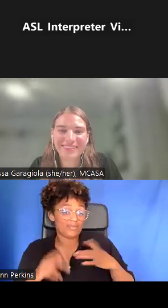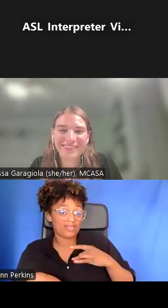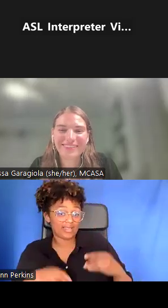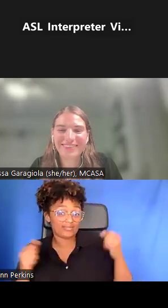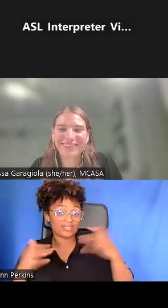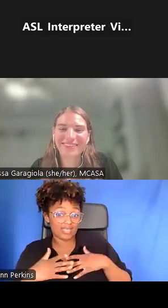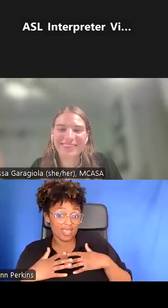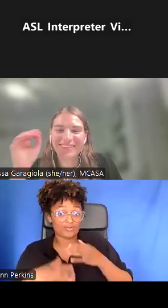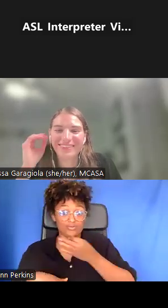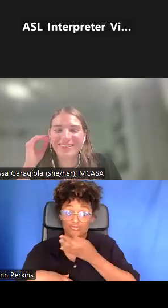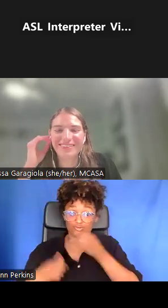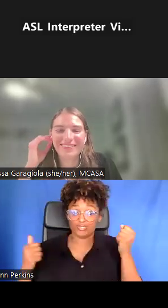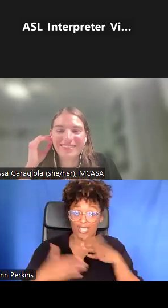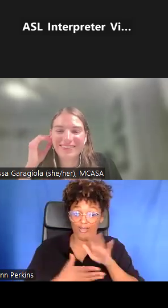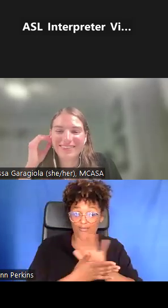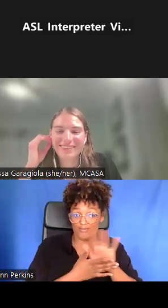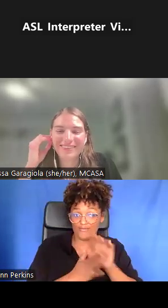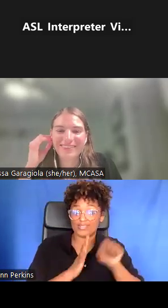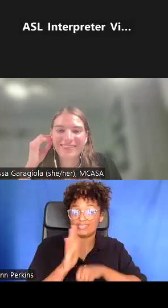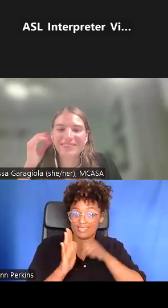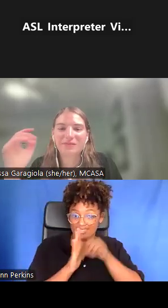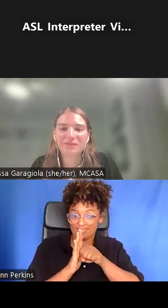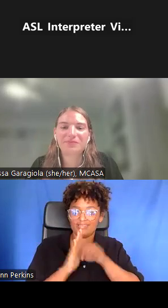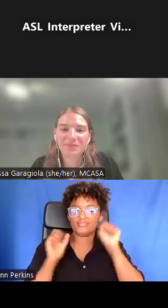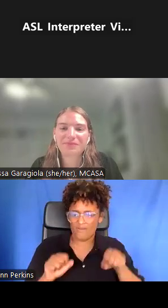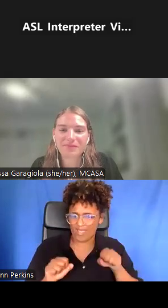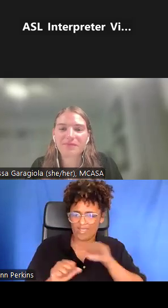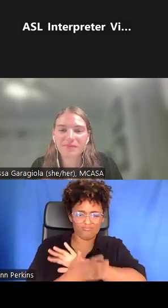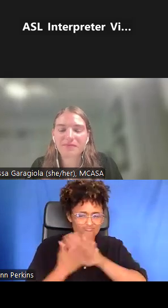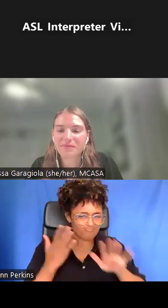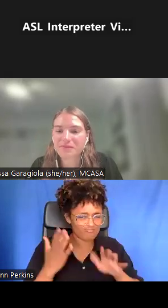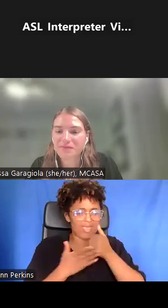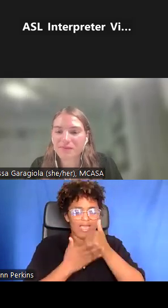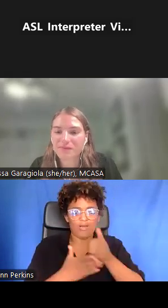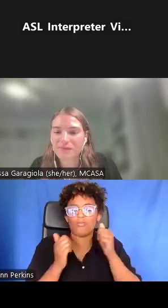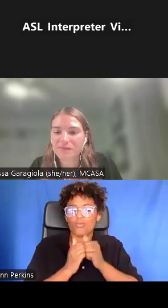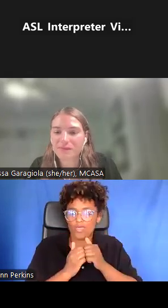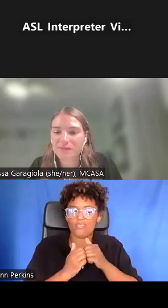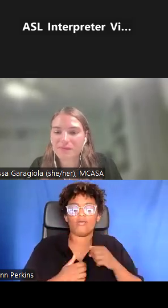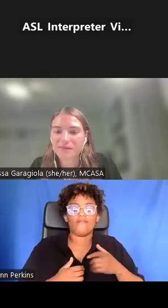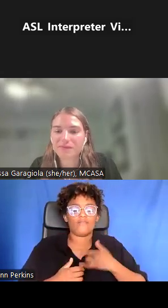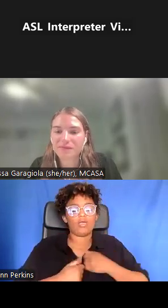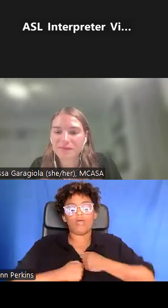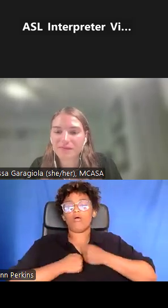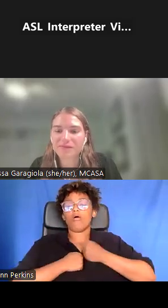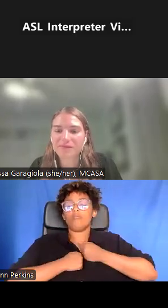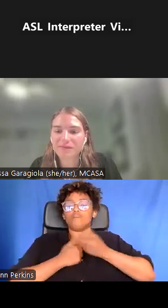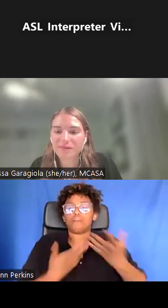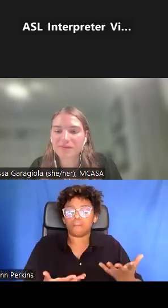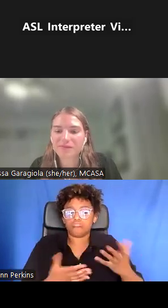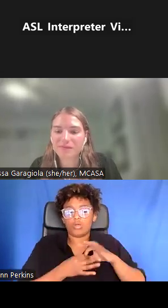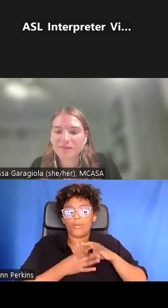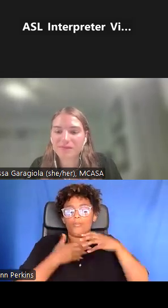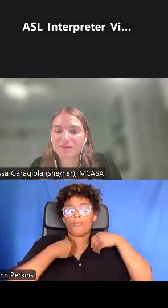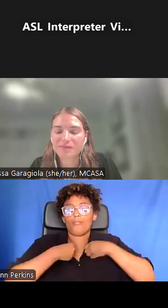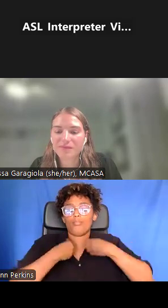movie season. All of those things can maybe help with emotional self-care, just those releases. Wanting to be held or cuddled,